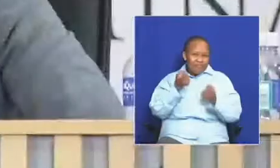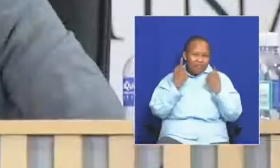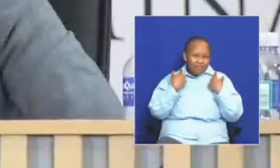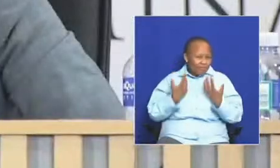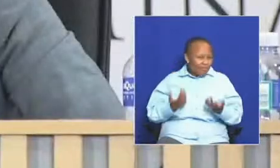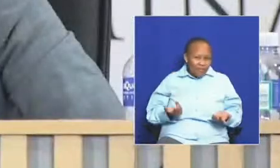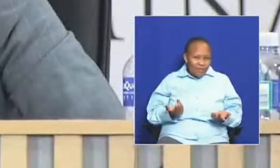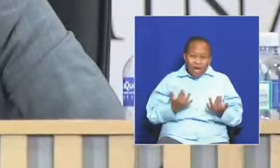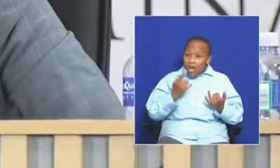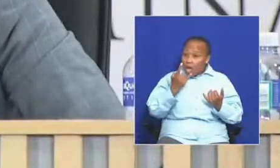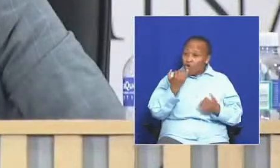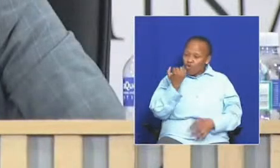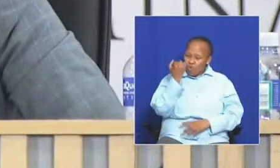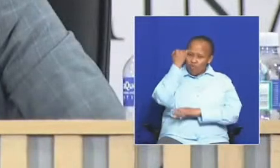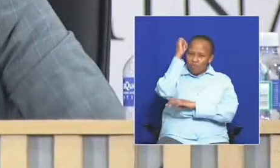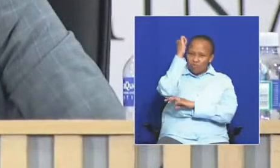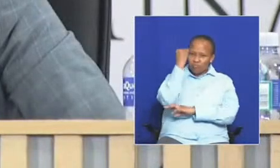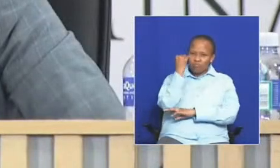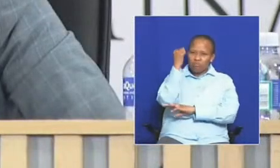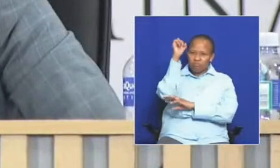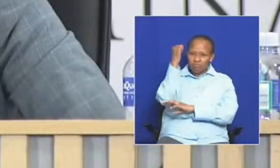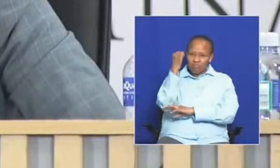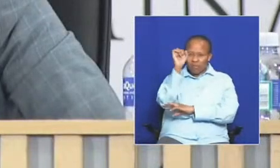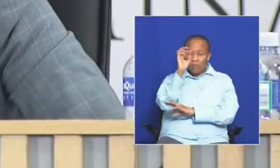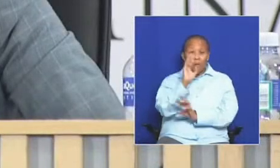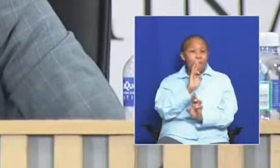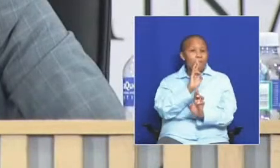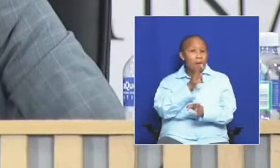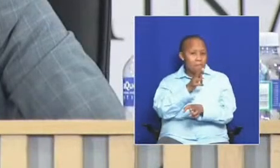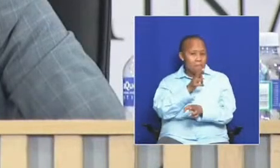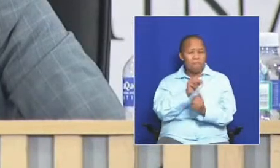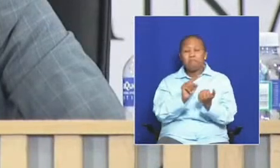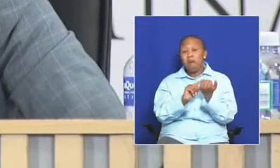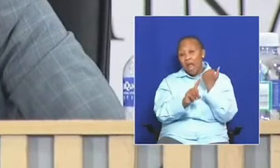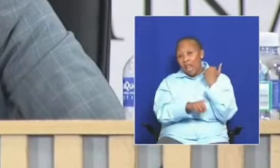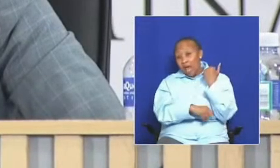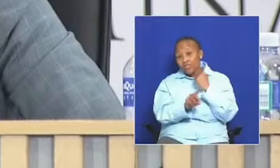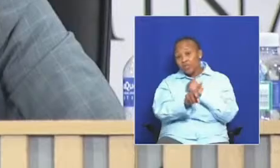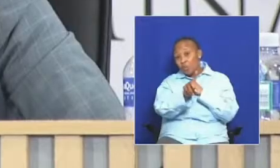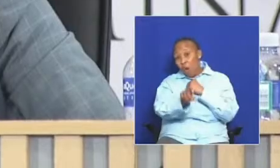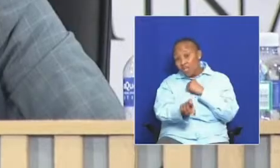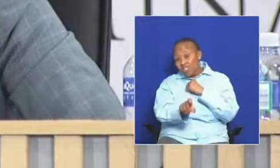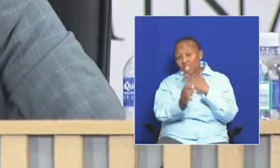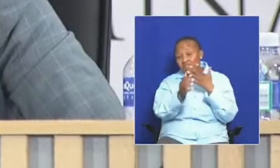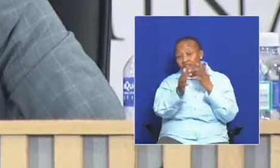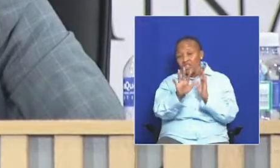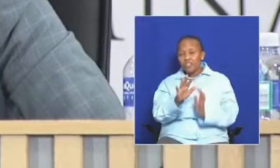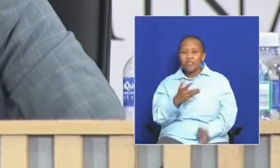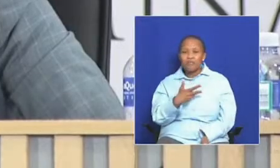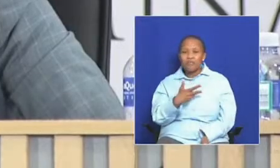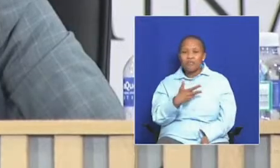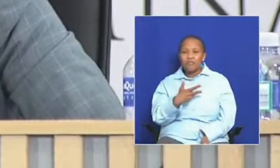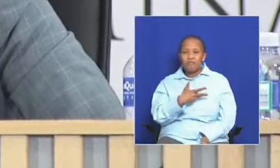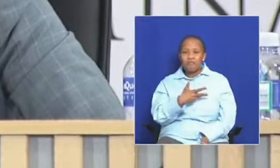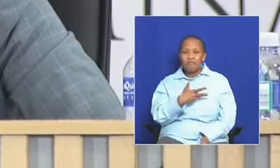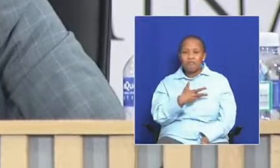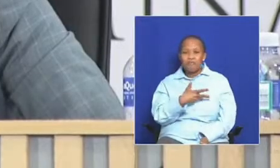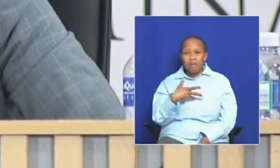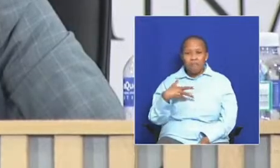refuse to answer the last question that Ms. Silo put to you.